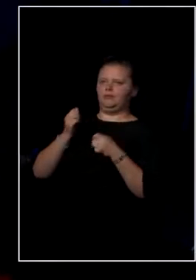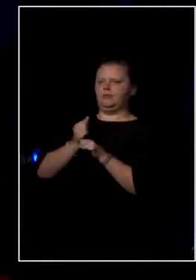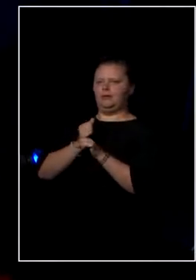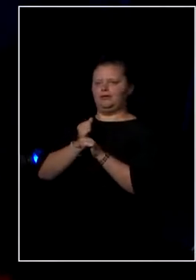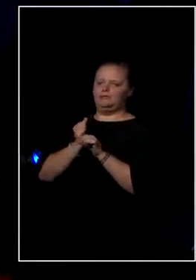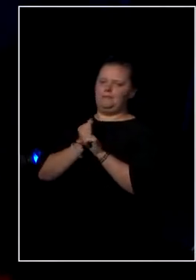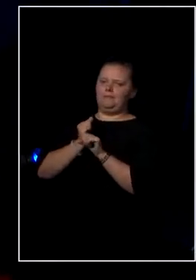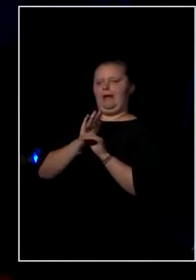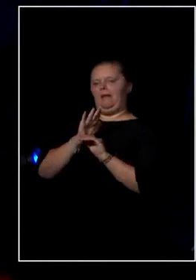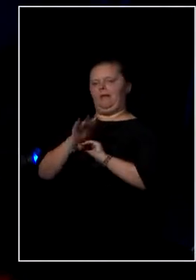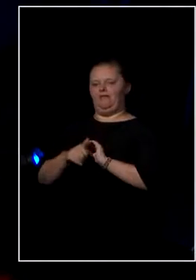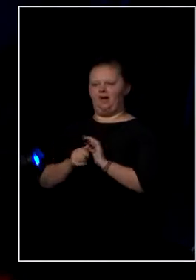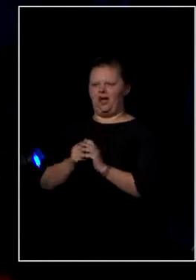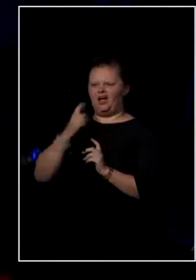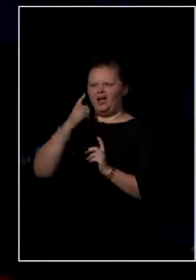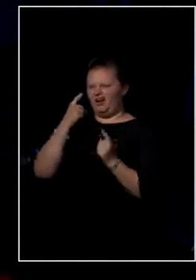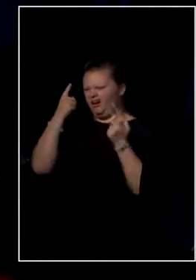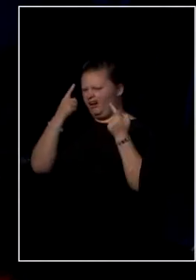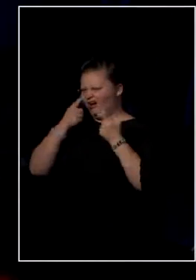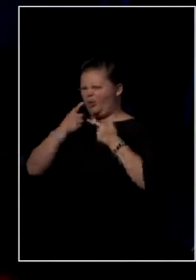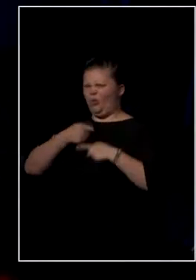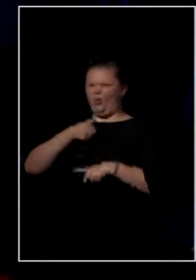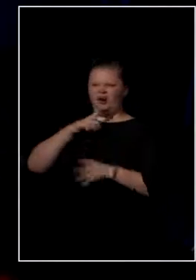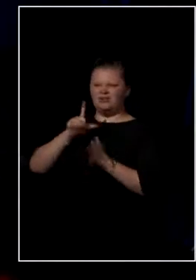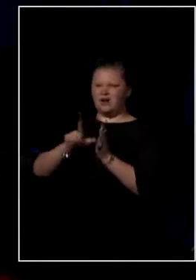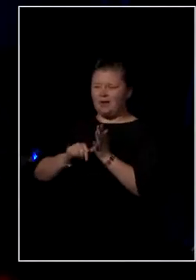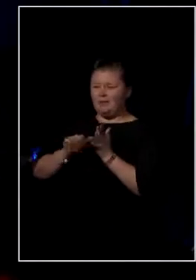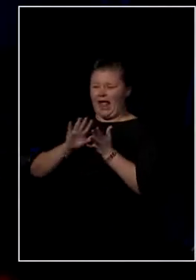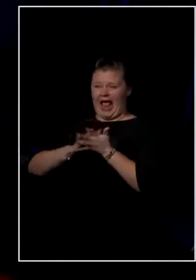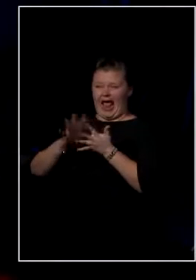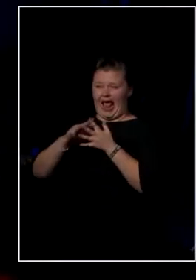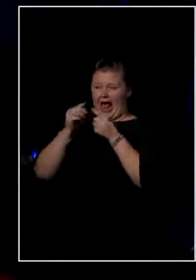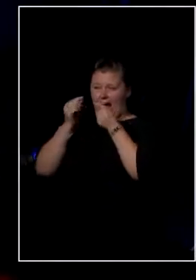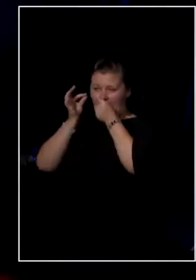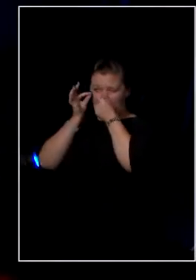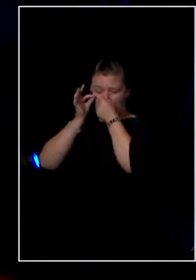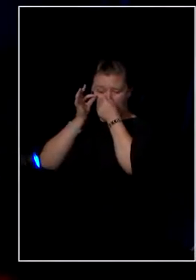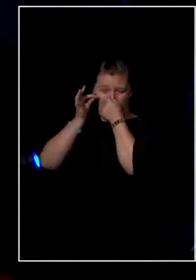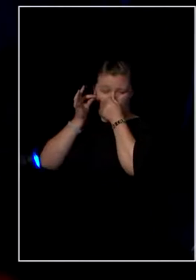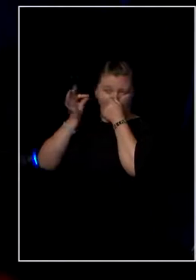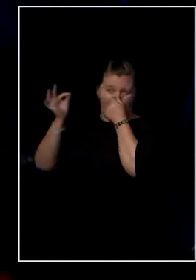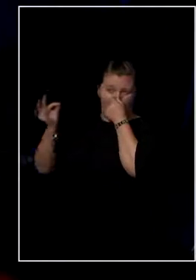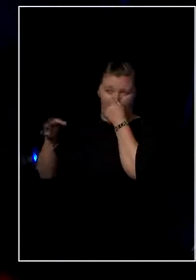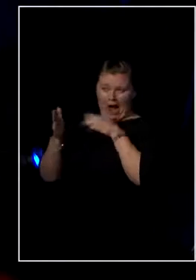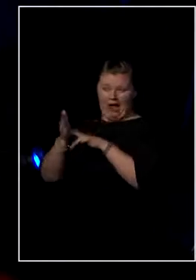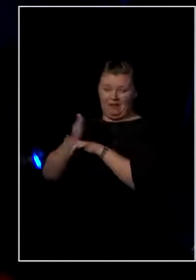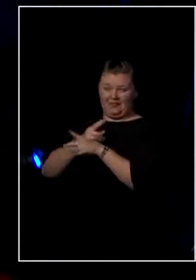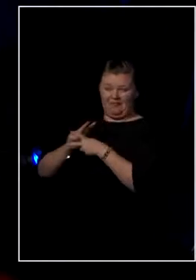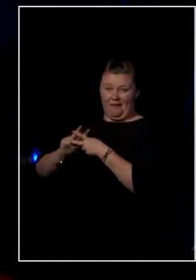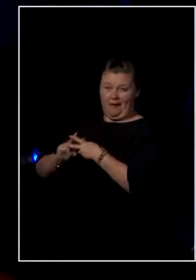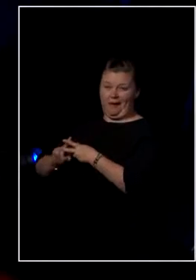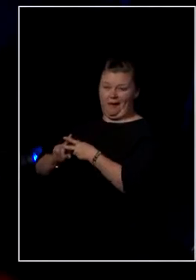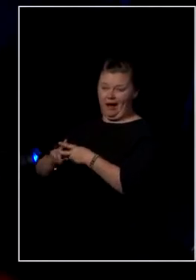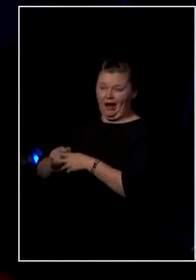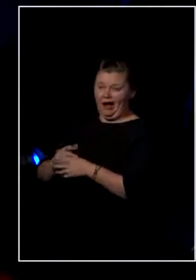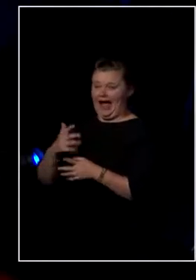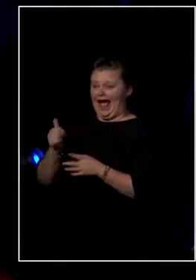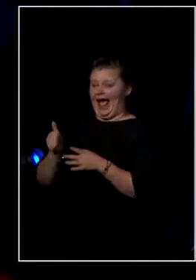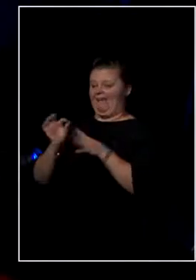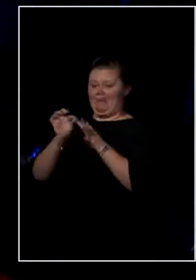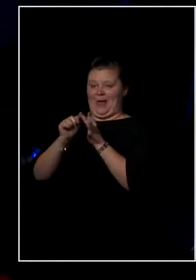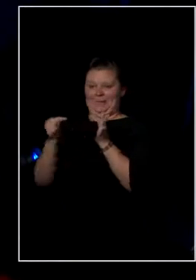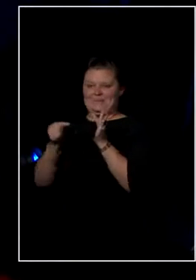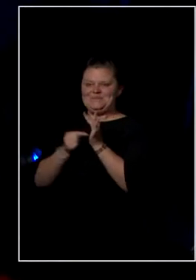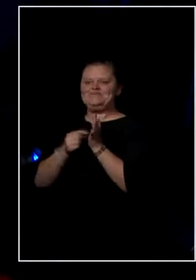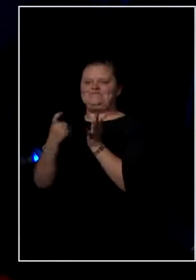figure out, for the 100th time, how to take the contact lenses out of my eyes before getting busy with this person who has a pet rat in a